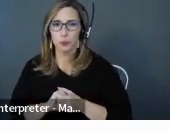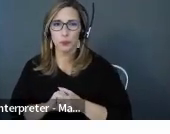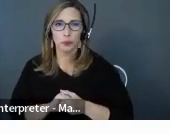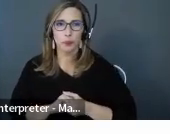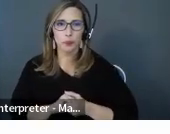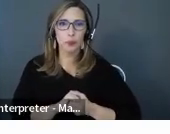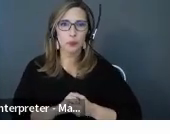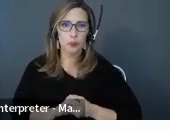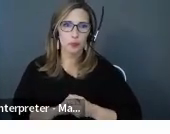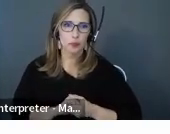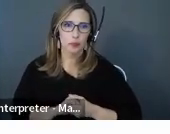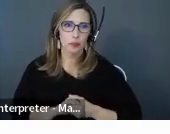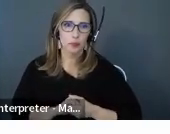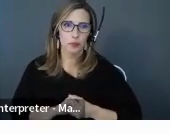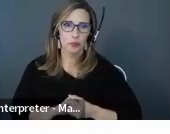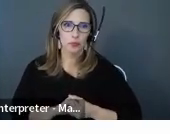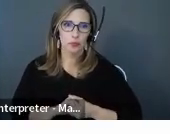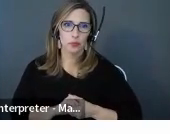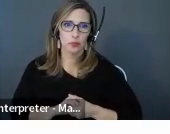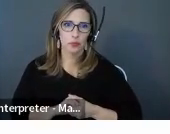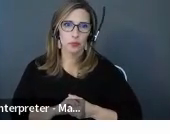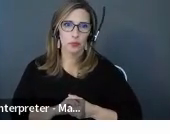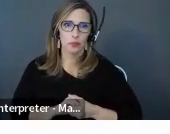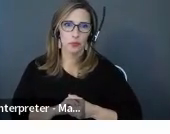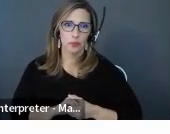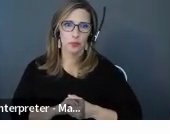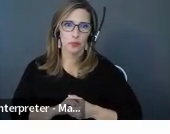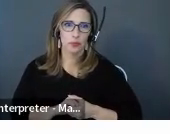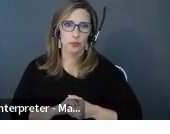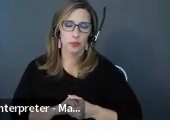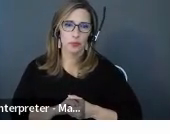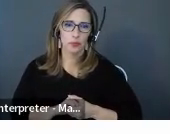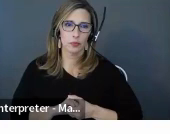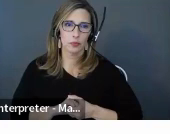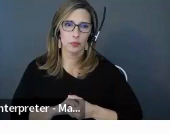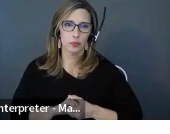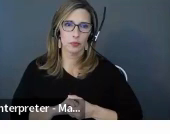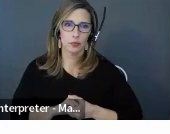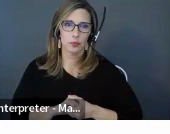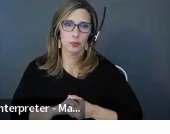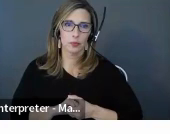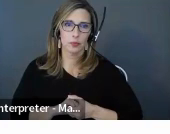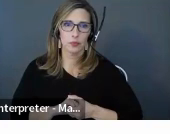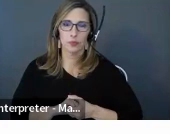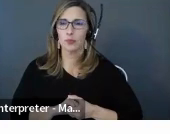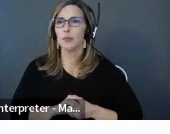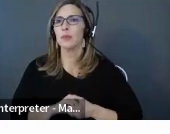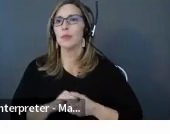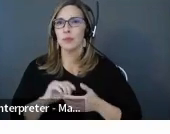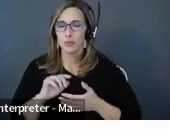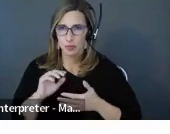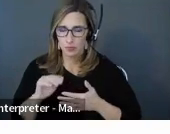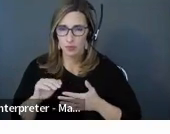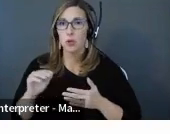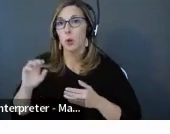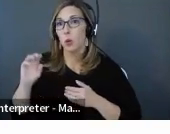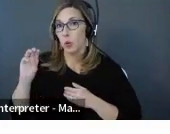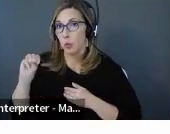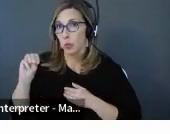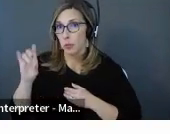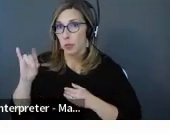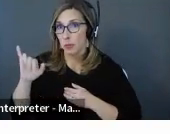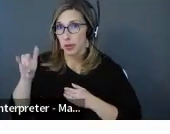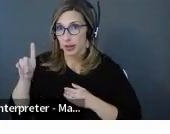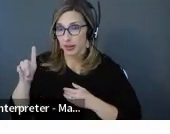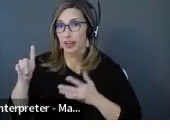So moving down from Medicaid,